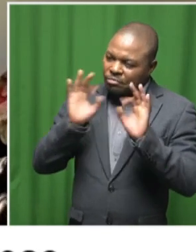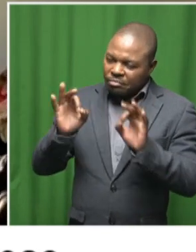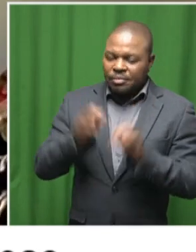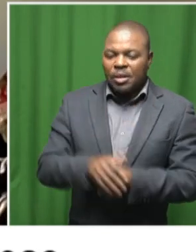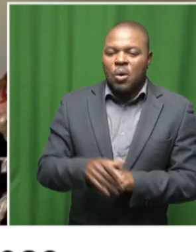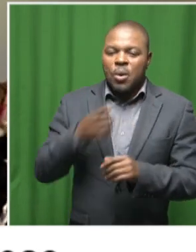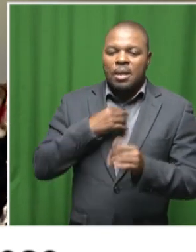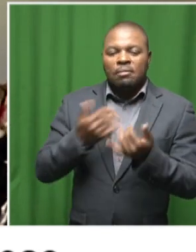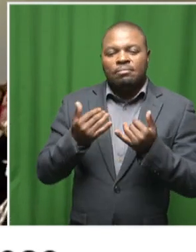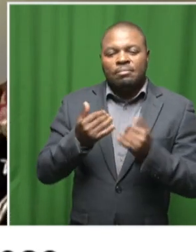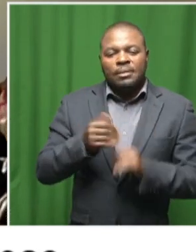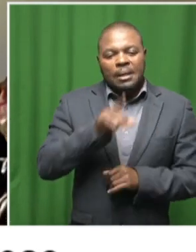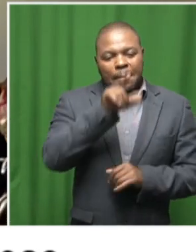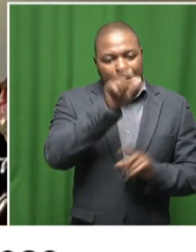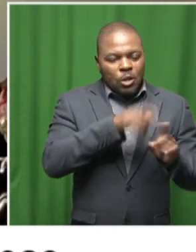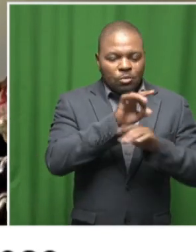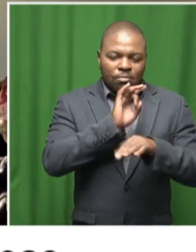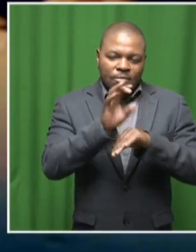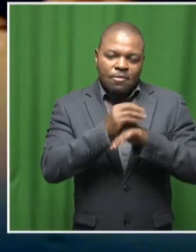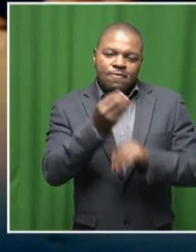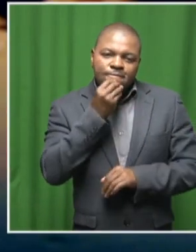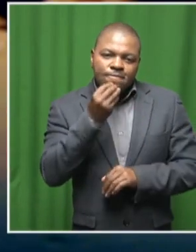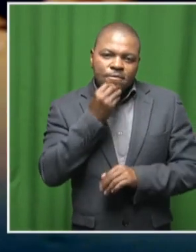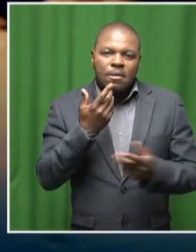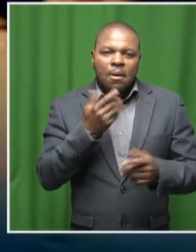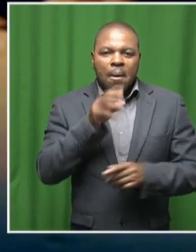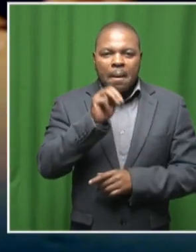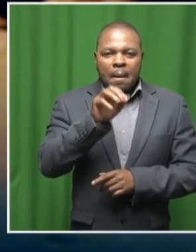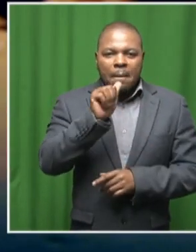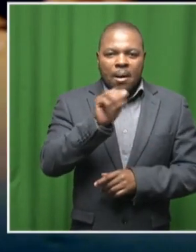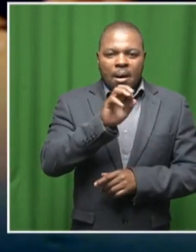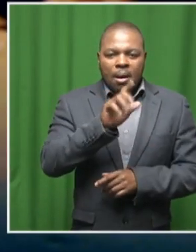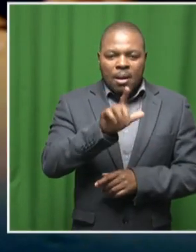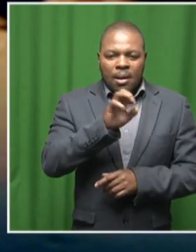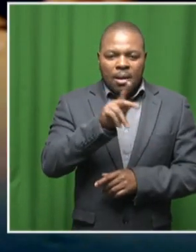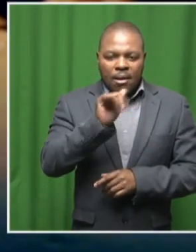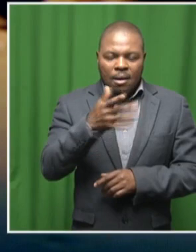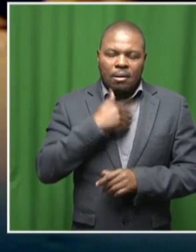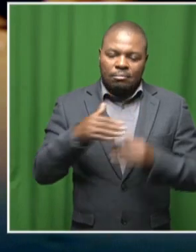just spoke to a dietitian, Palesa Maleka, on taking good care of yourself and your